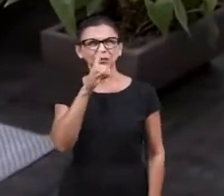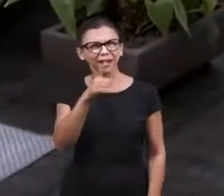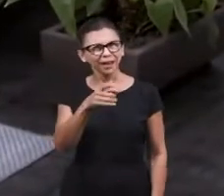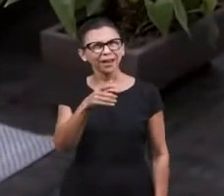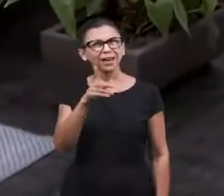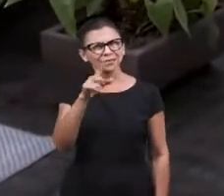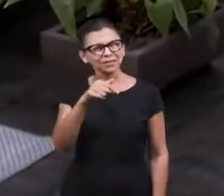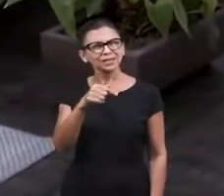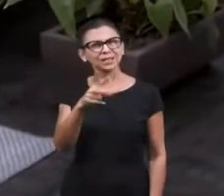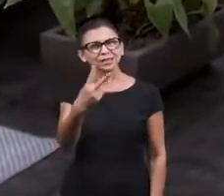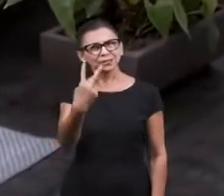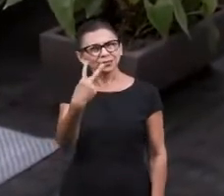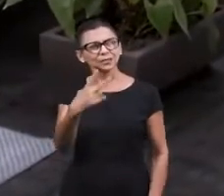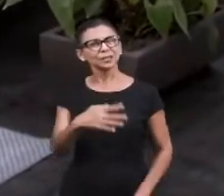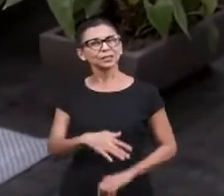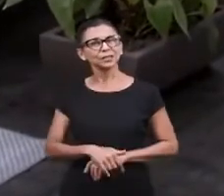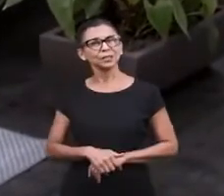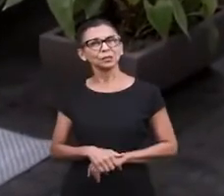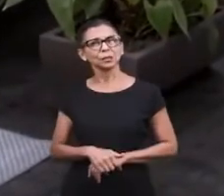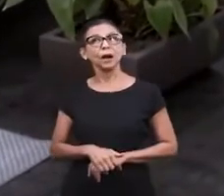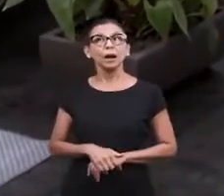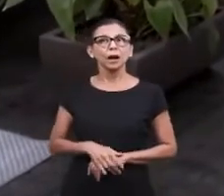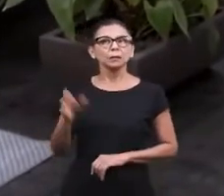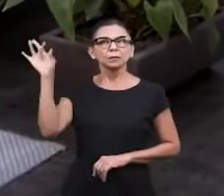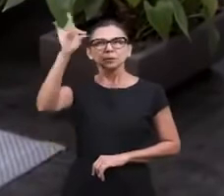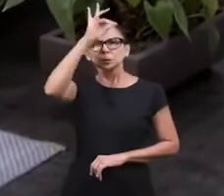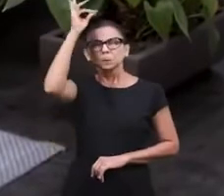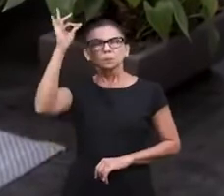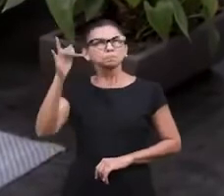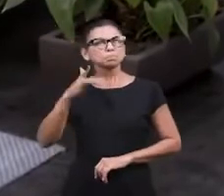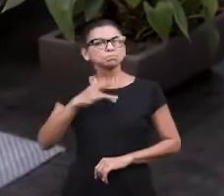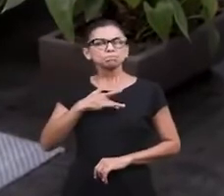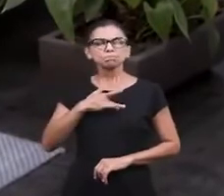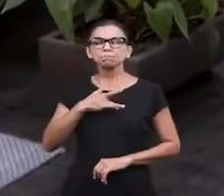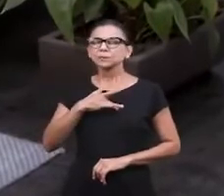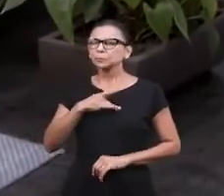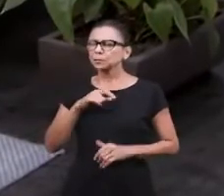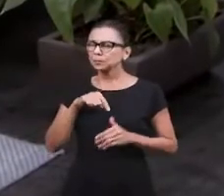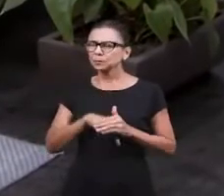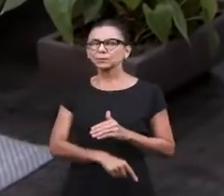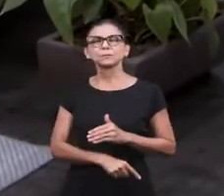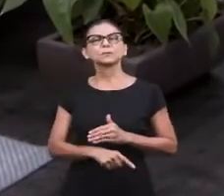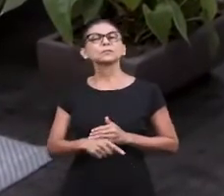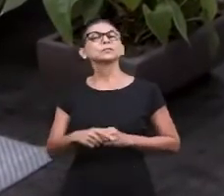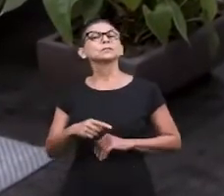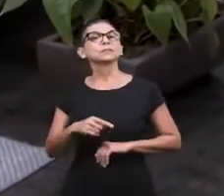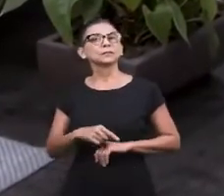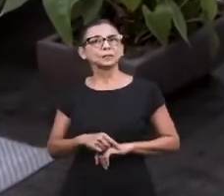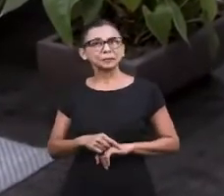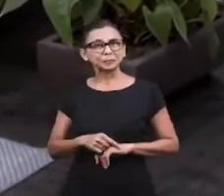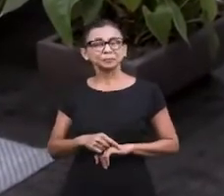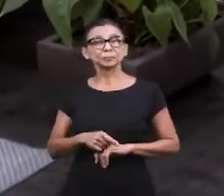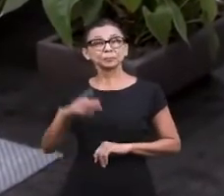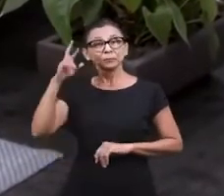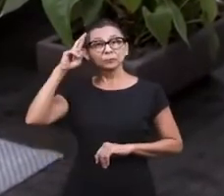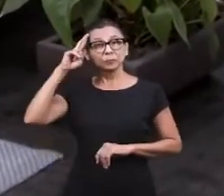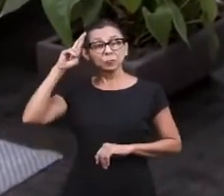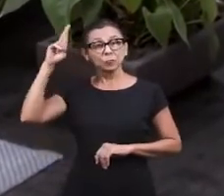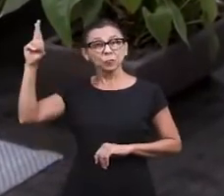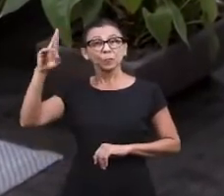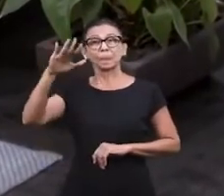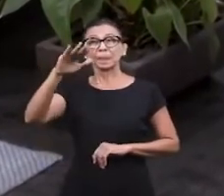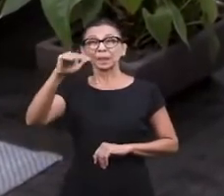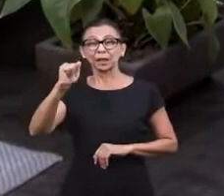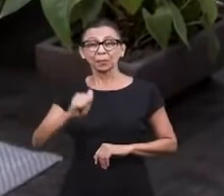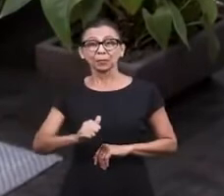program. You have heard the Word of God and it was touched by the Holy Spirit of God. You who were called today by